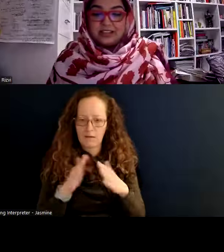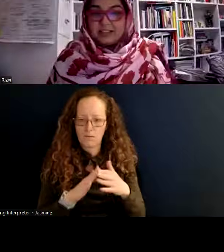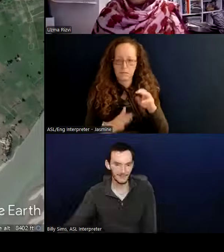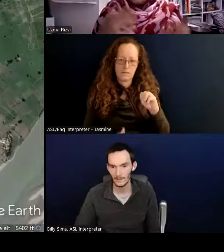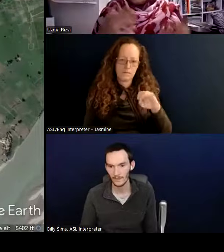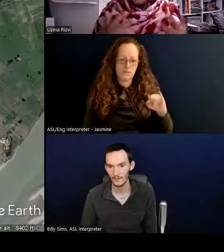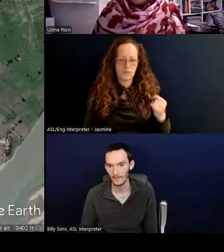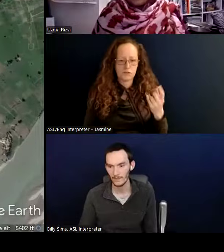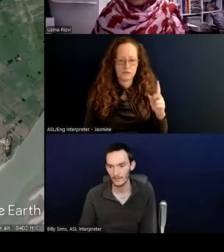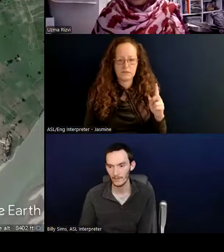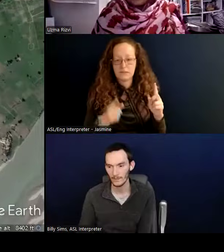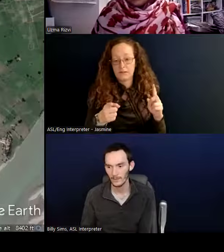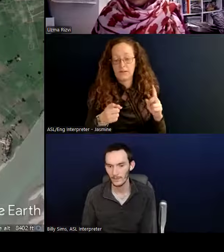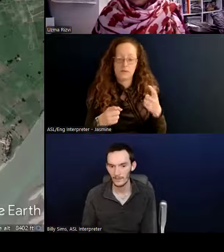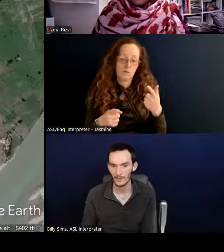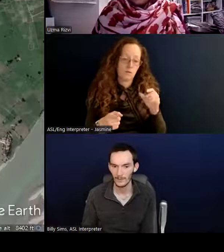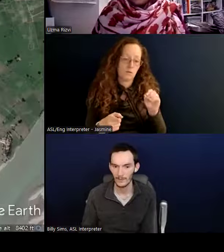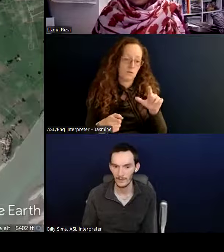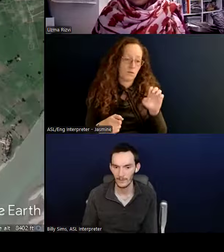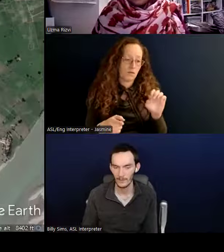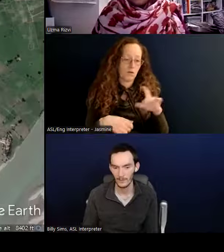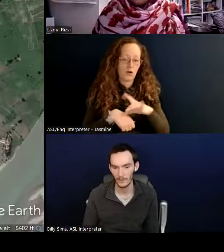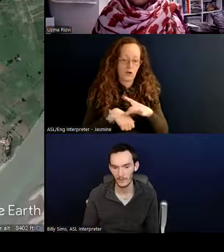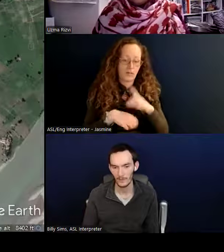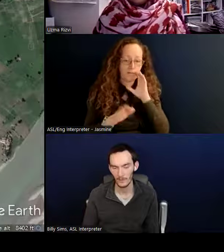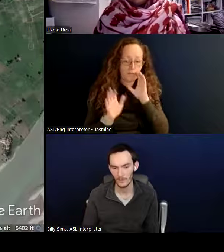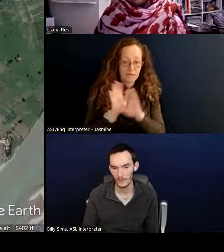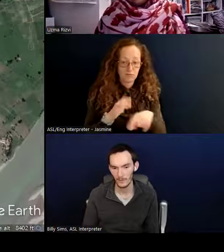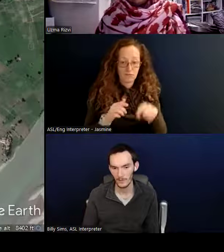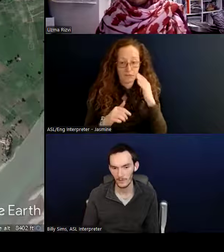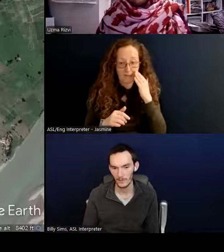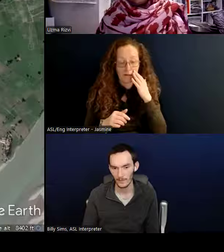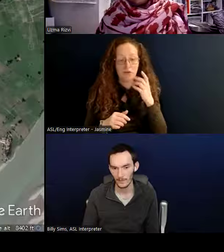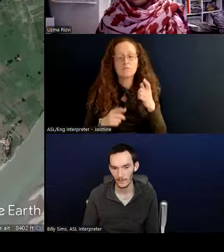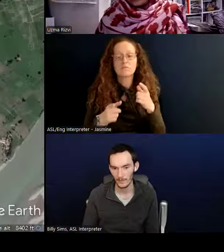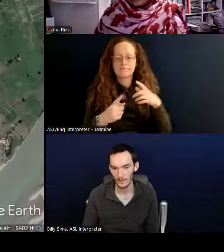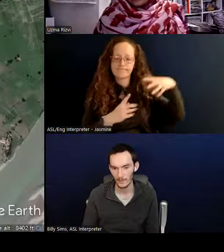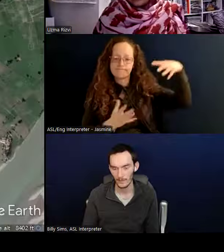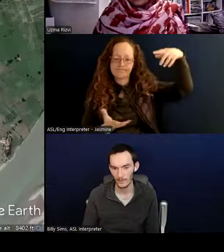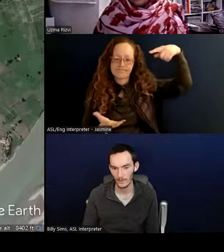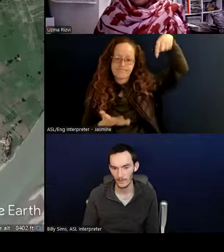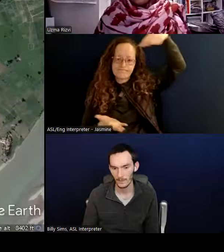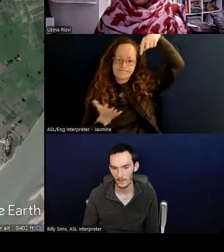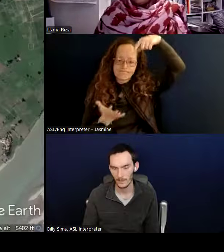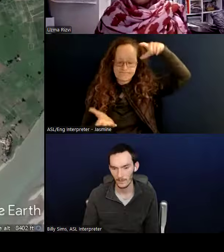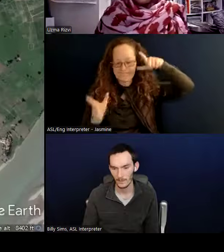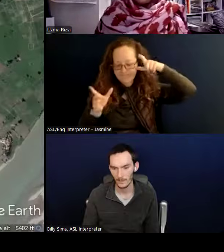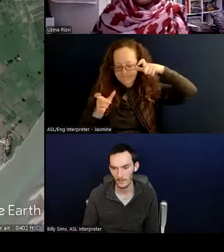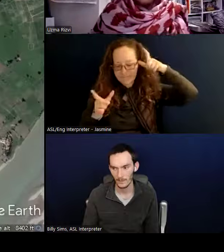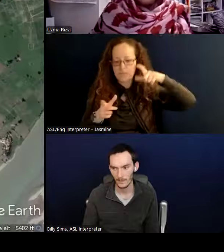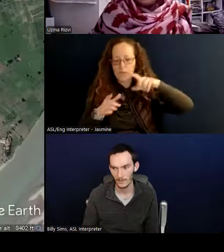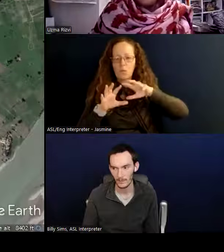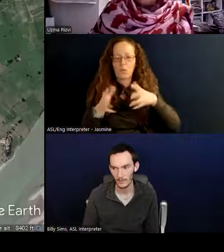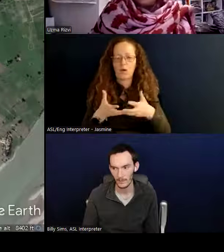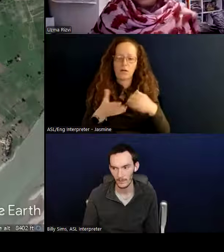image, something that people are familiar with. And this is the satellite image of the World Heritage Site. You can see the